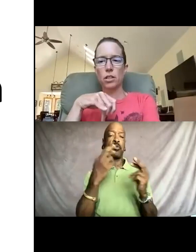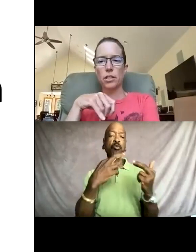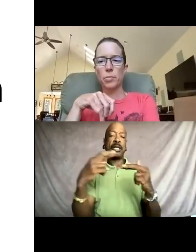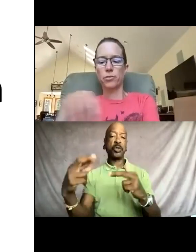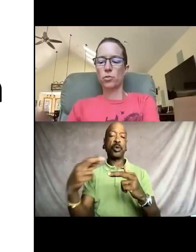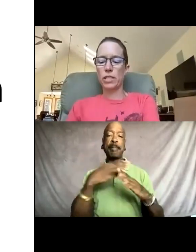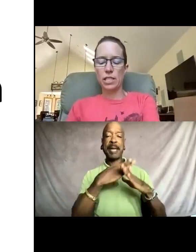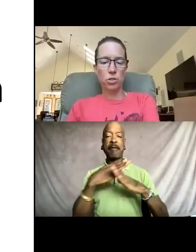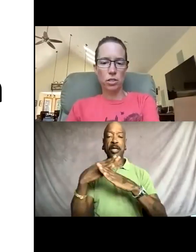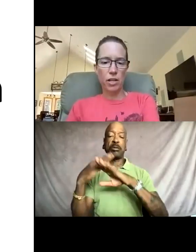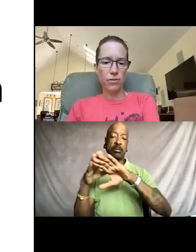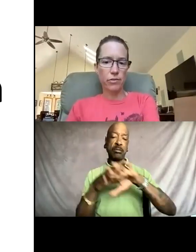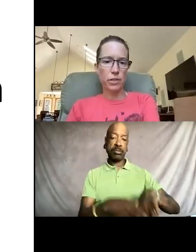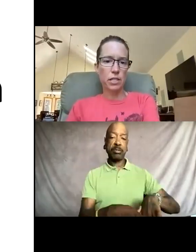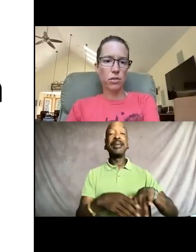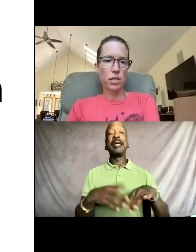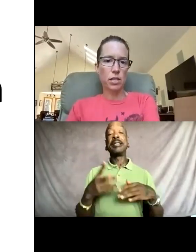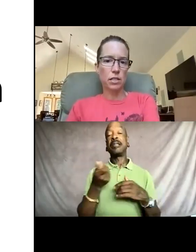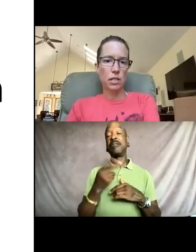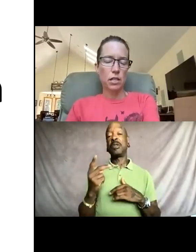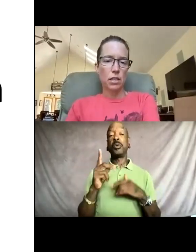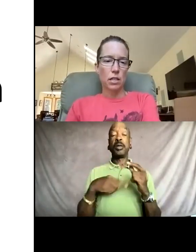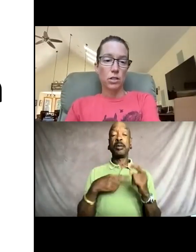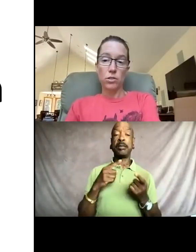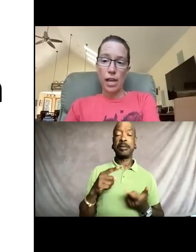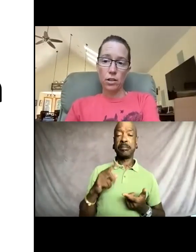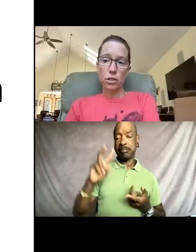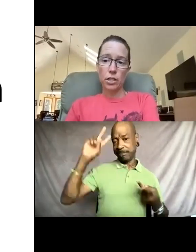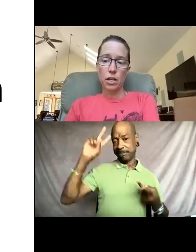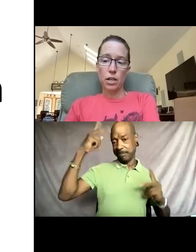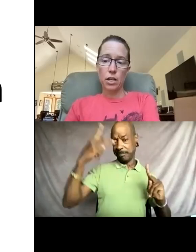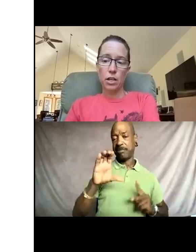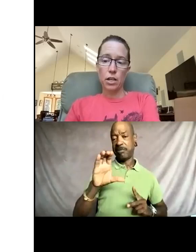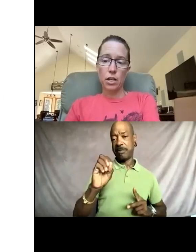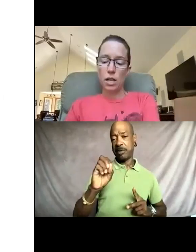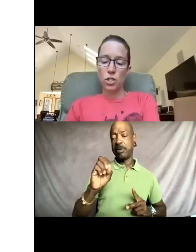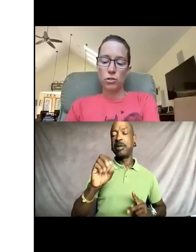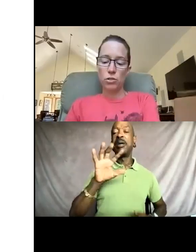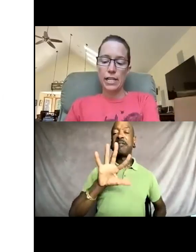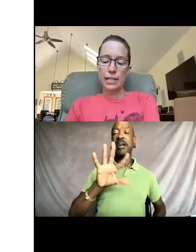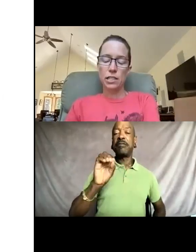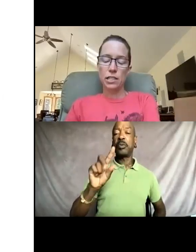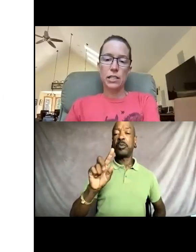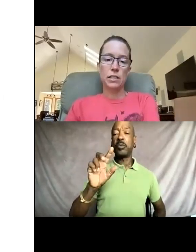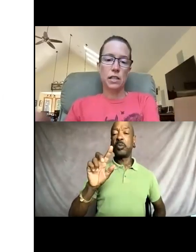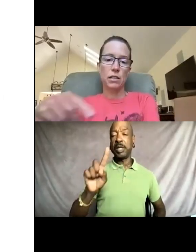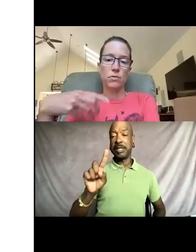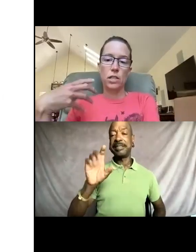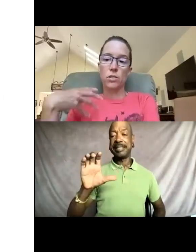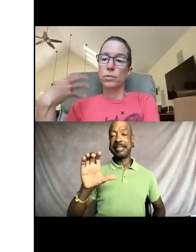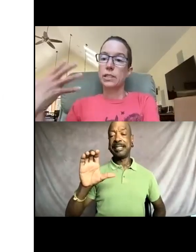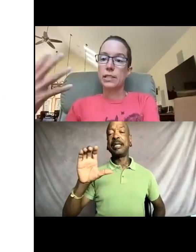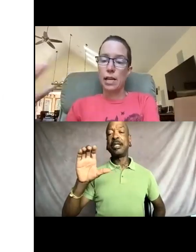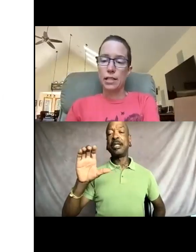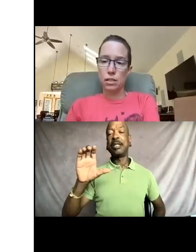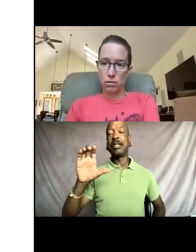And just to clear up a few misconceptions about 501c3s, you can earn income. There's a lot of income generating activities that if